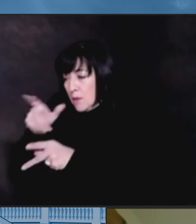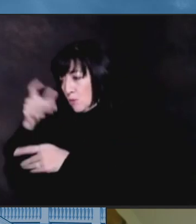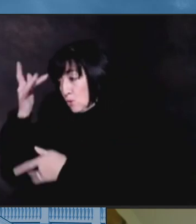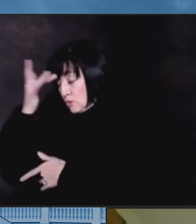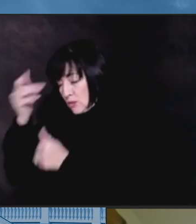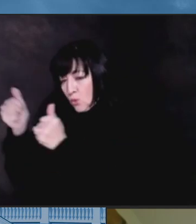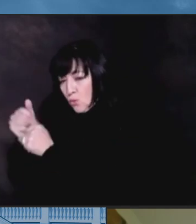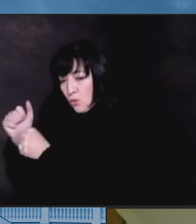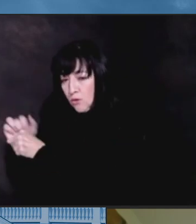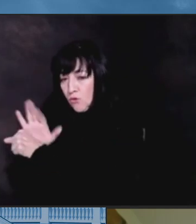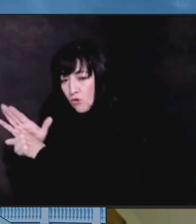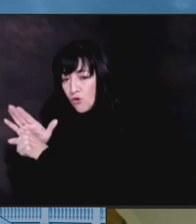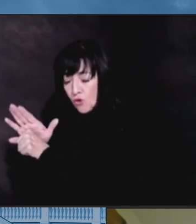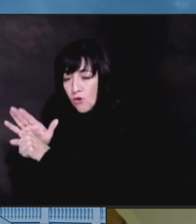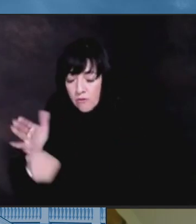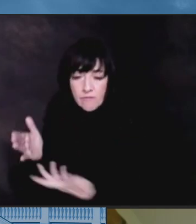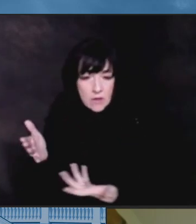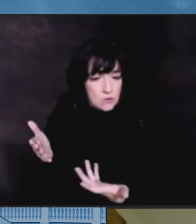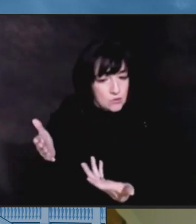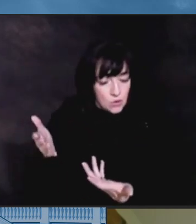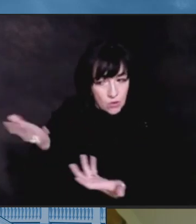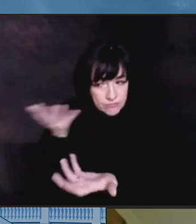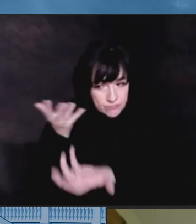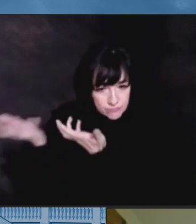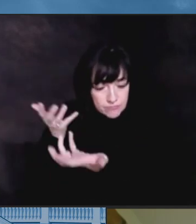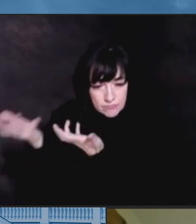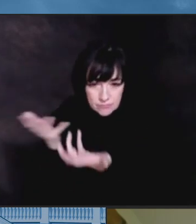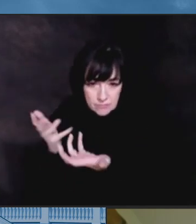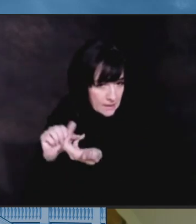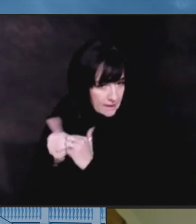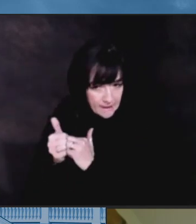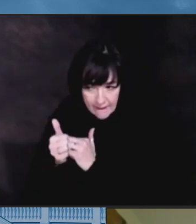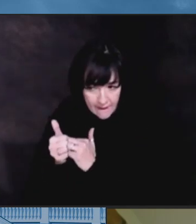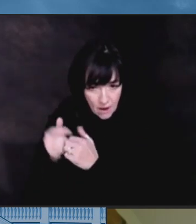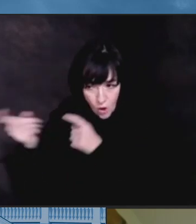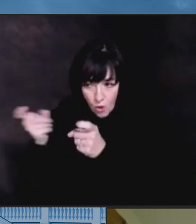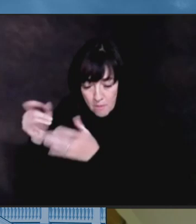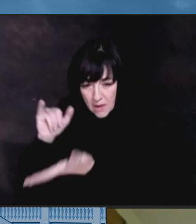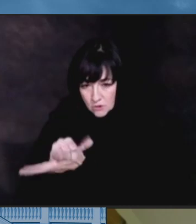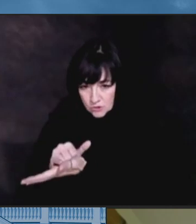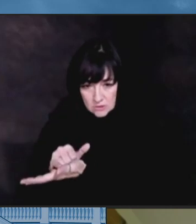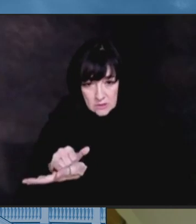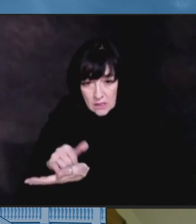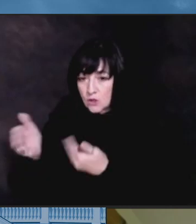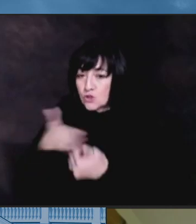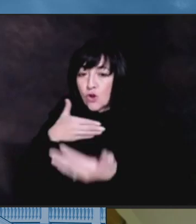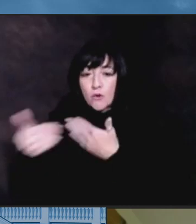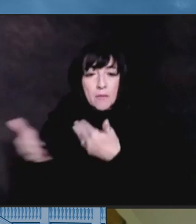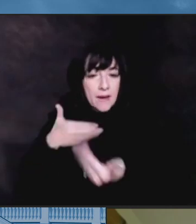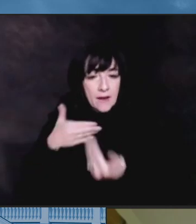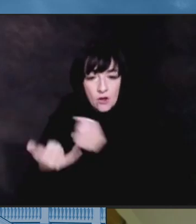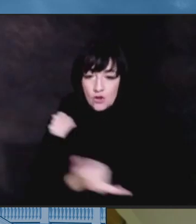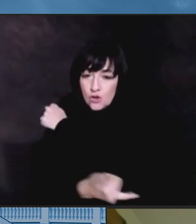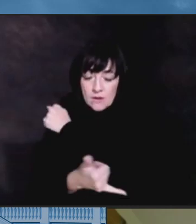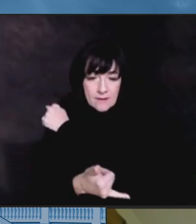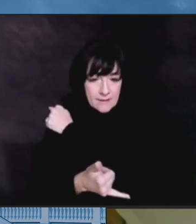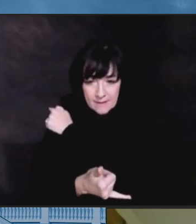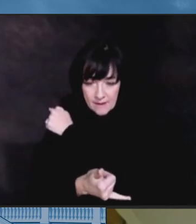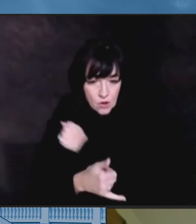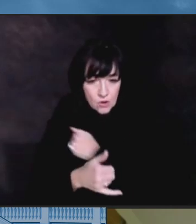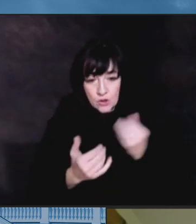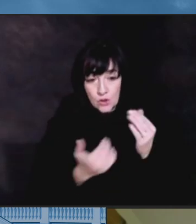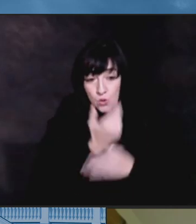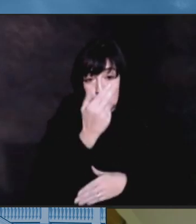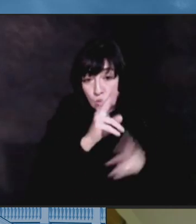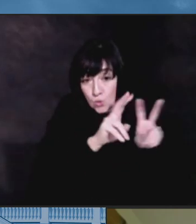how they are going to manage that, whether it's in Kent County, Sussex County, or Newcastle County. Each of them are very different and have